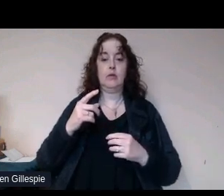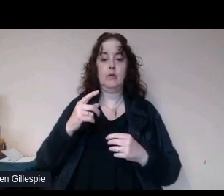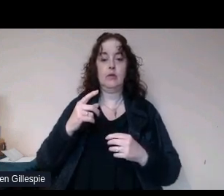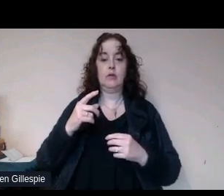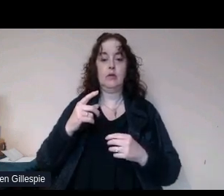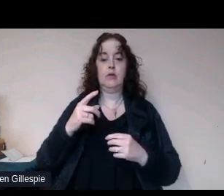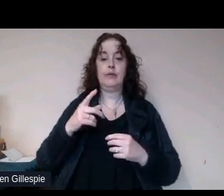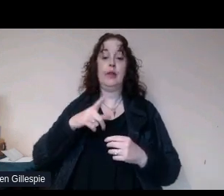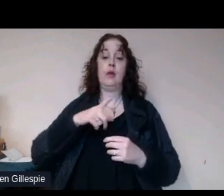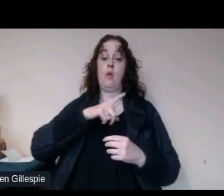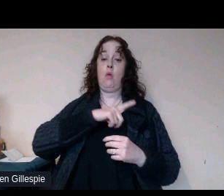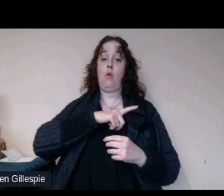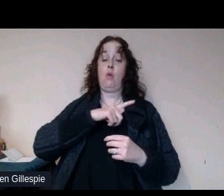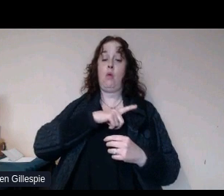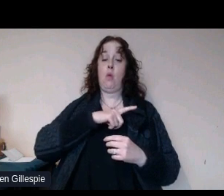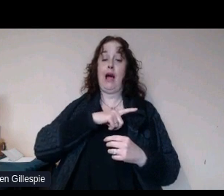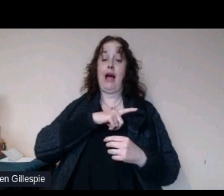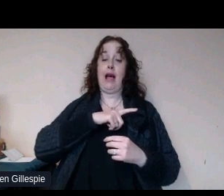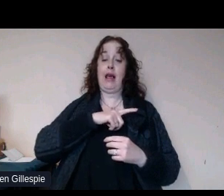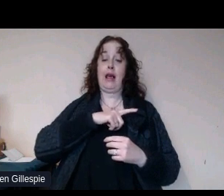Why we should become, or